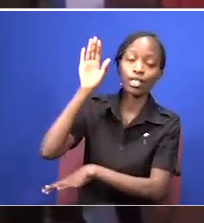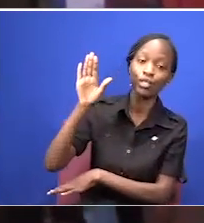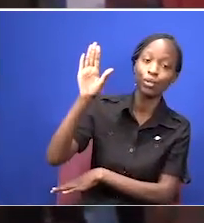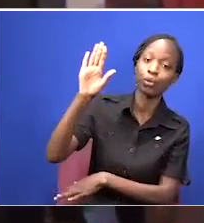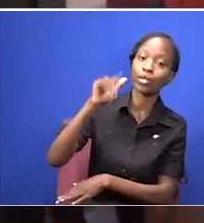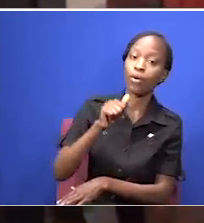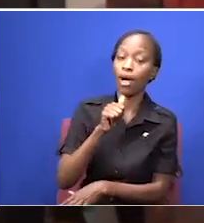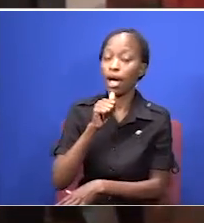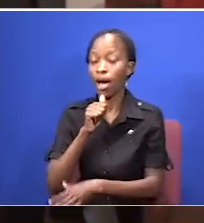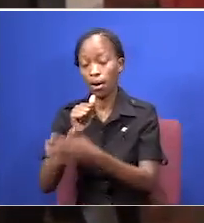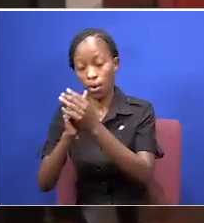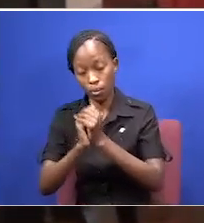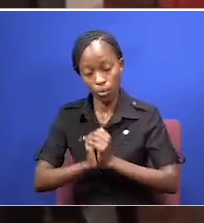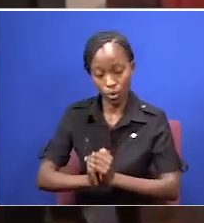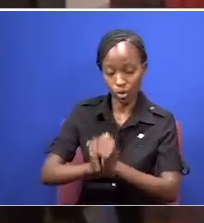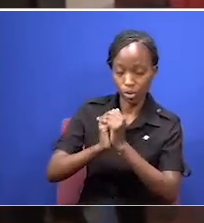i am